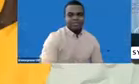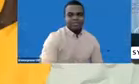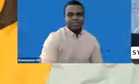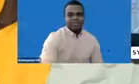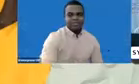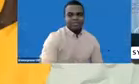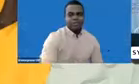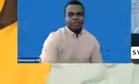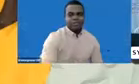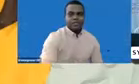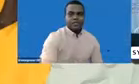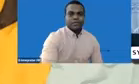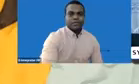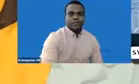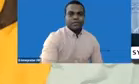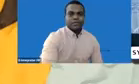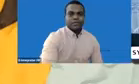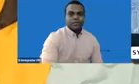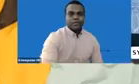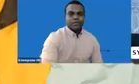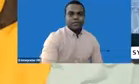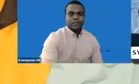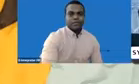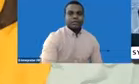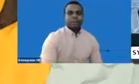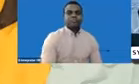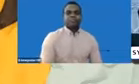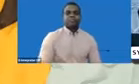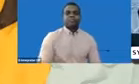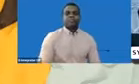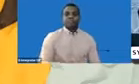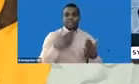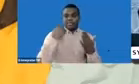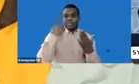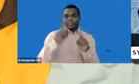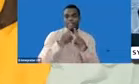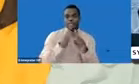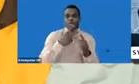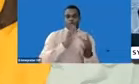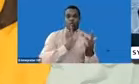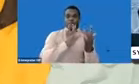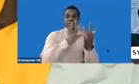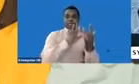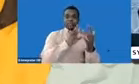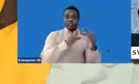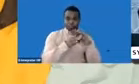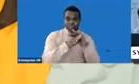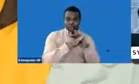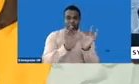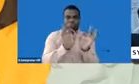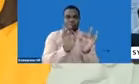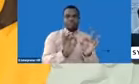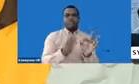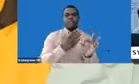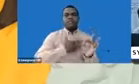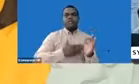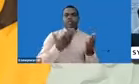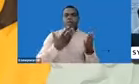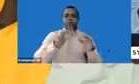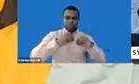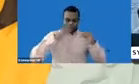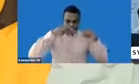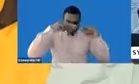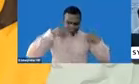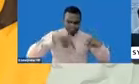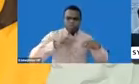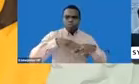of lines of text before you get to the actual contact possibilities, even if it's an email or form or something. That is, I